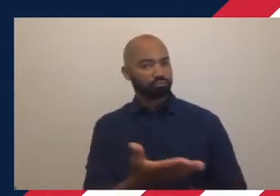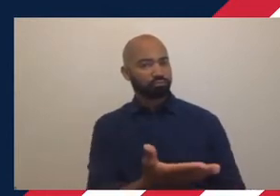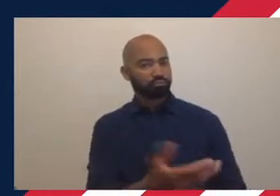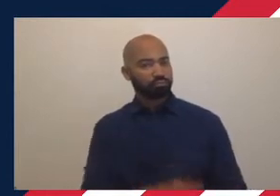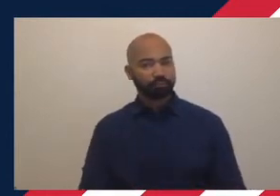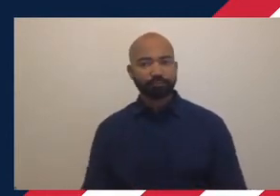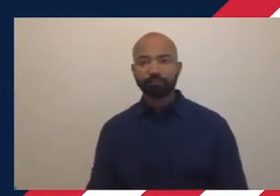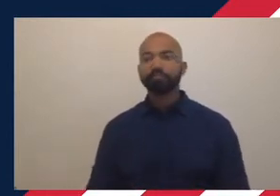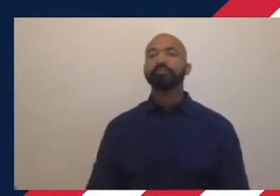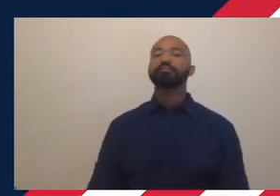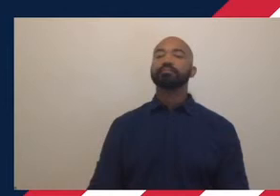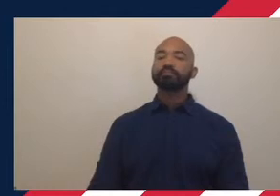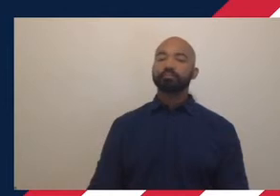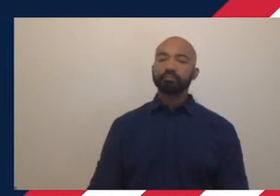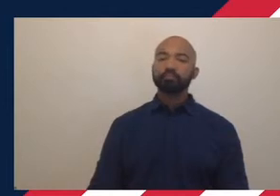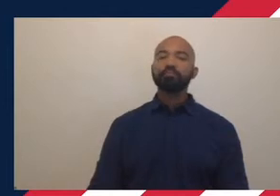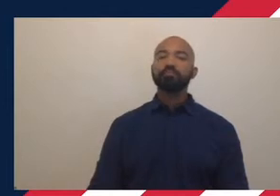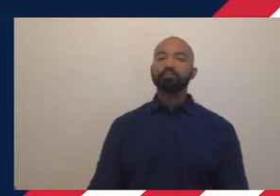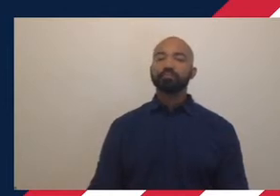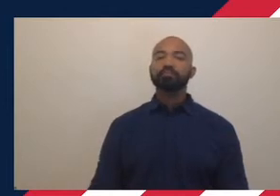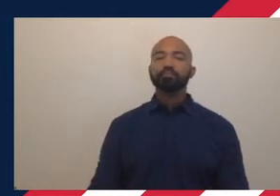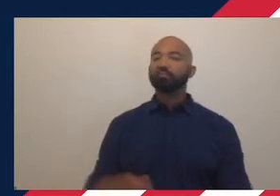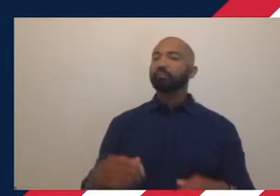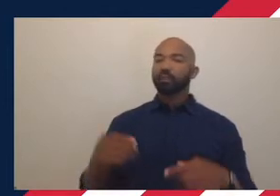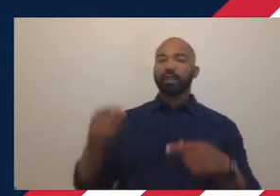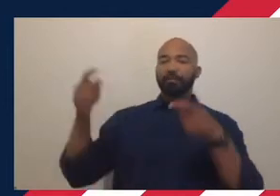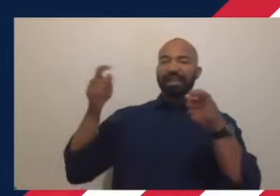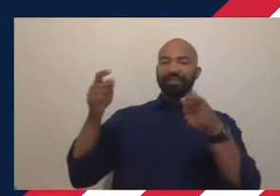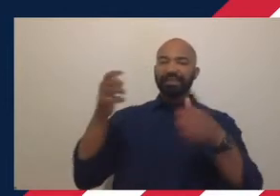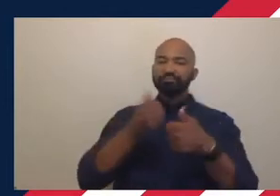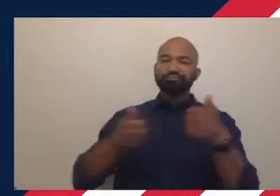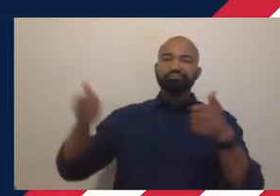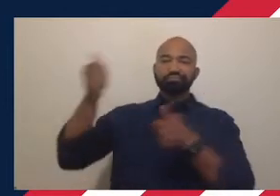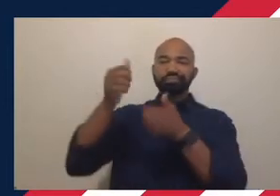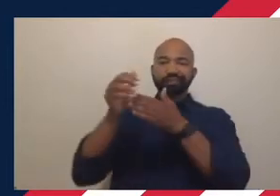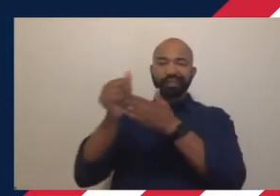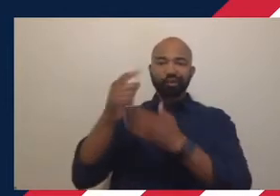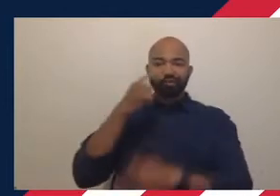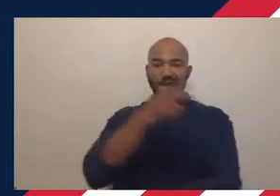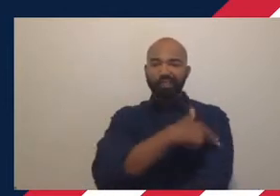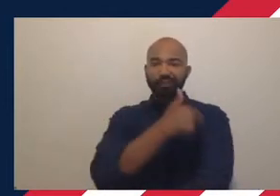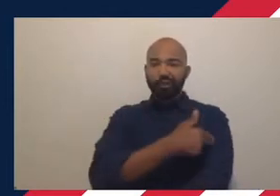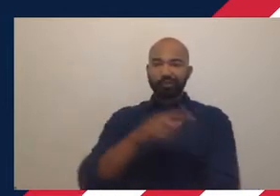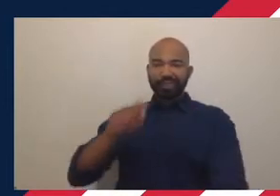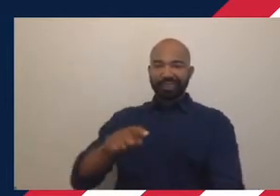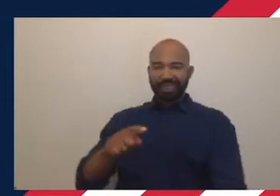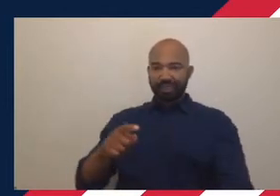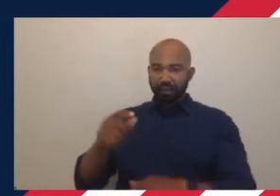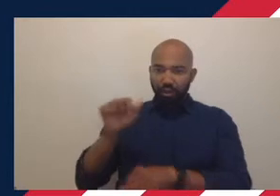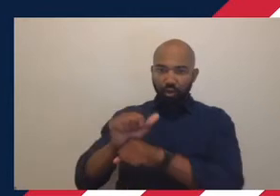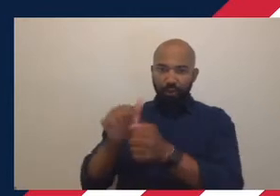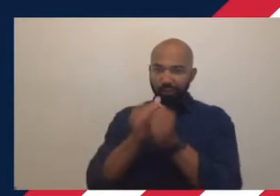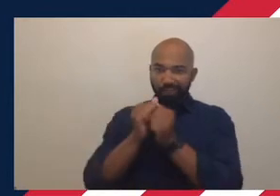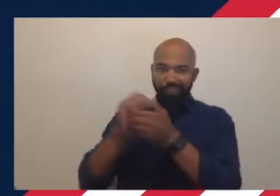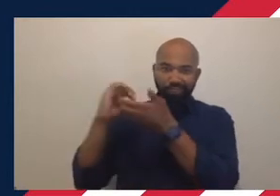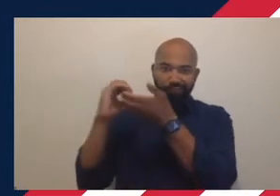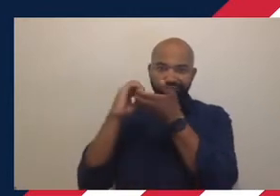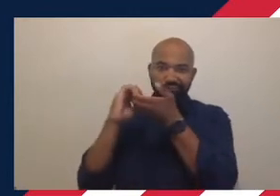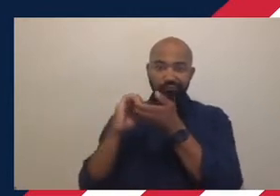We need cooperation with management. I feel during this time with the lack of